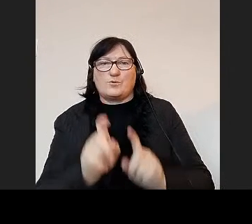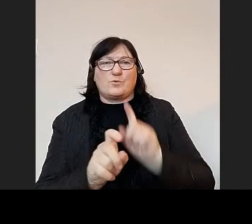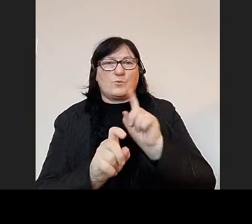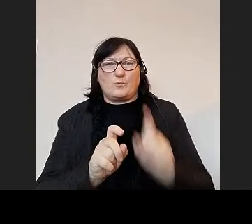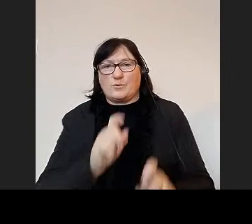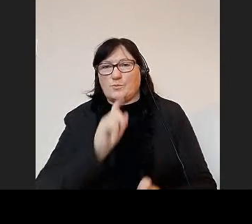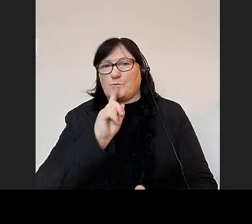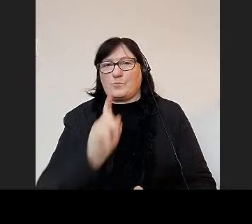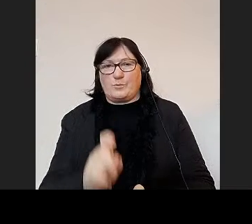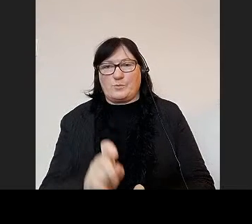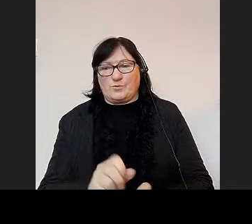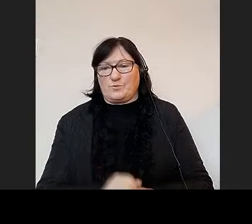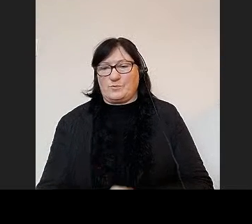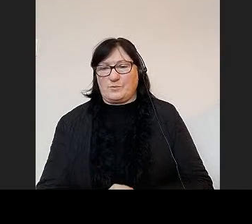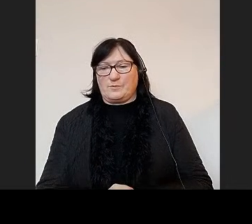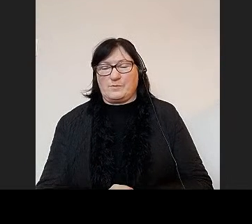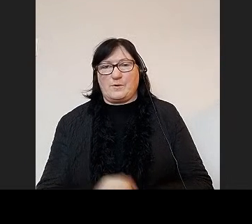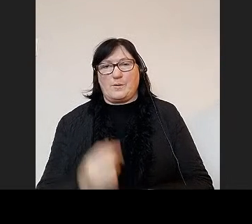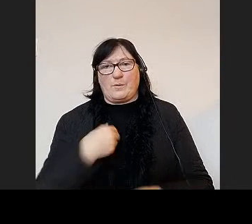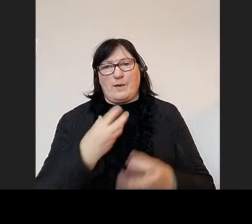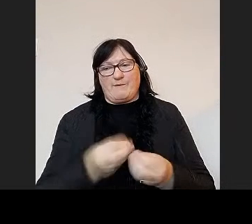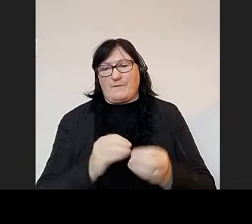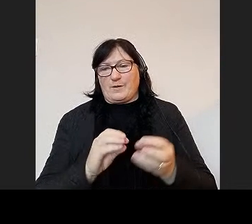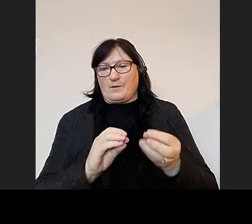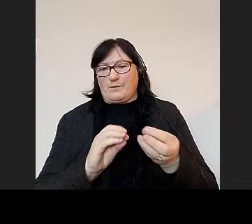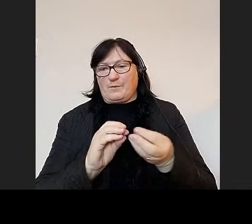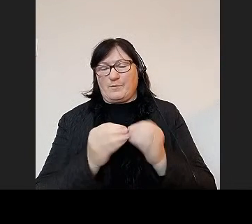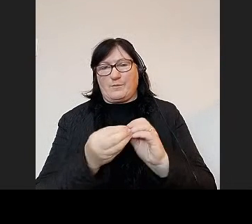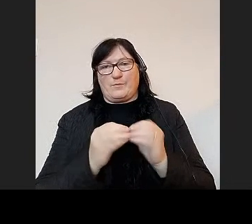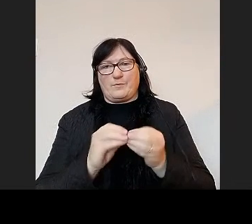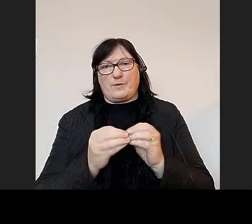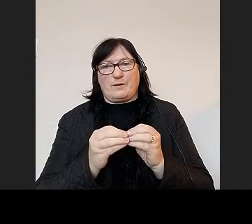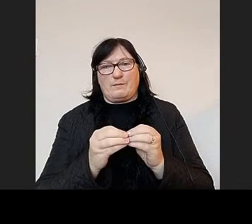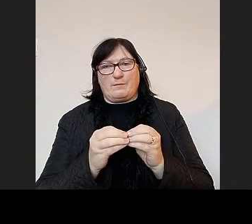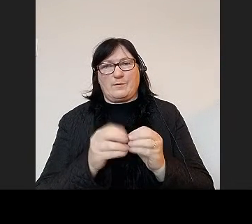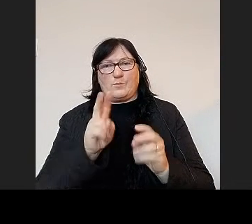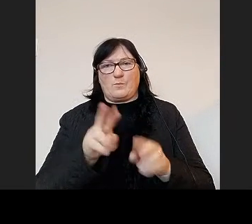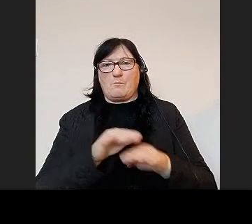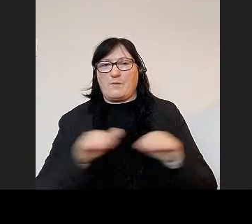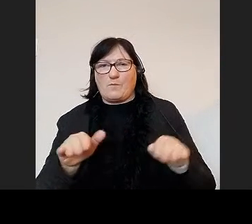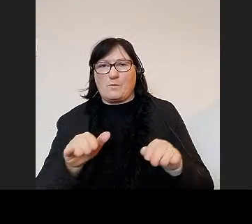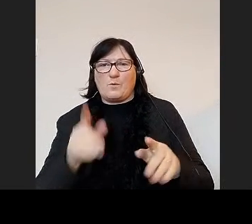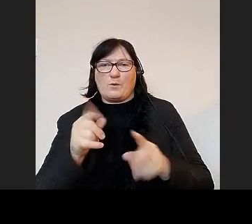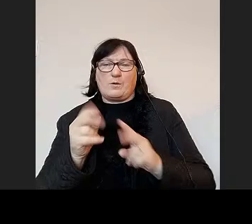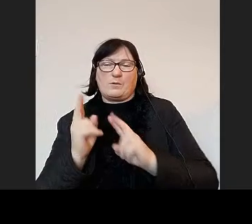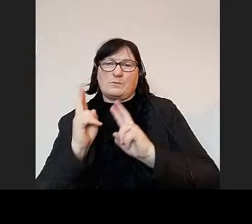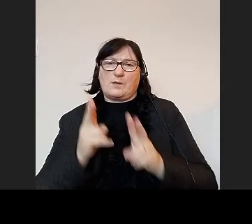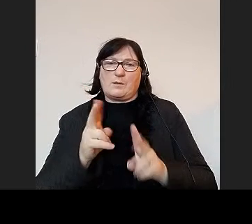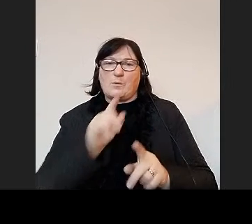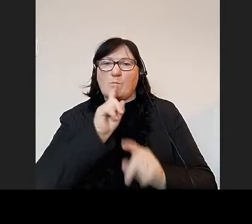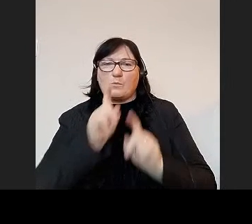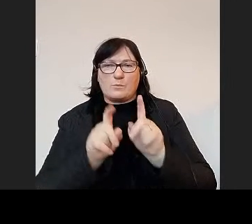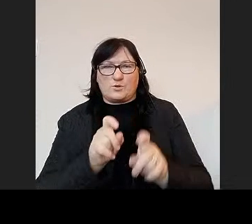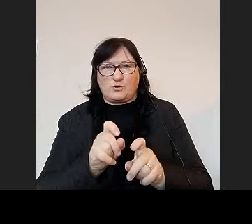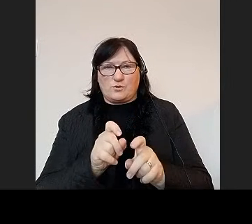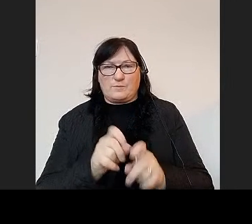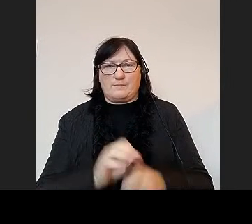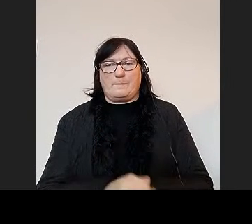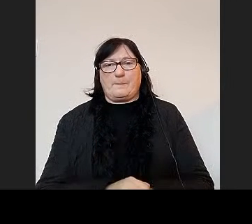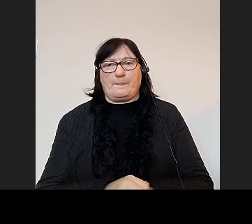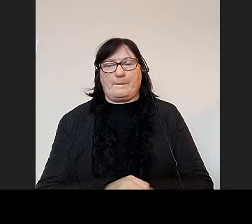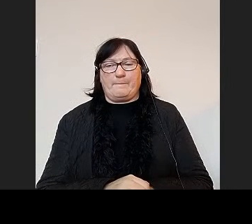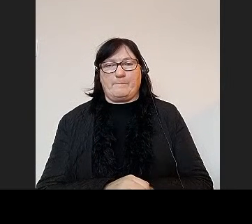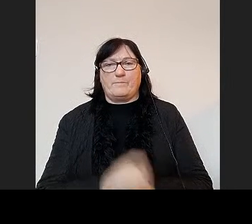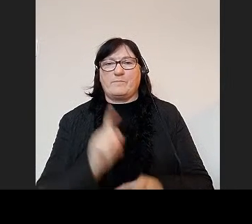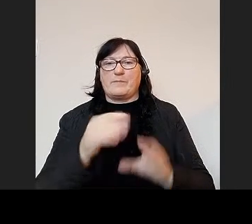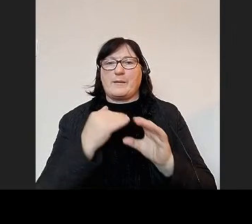created 2 platforms where you can send us questions relating to this webinar. Let me remind you about the email address,